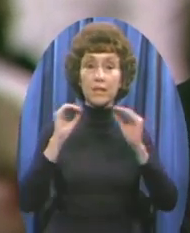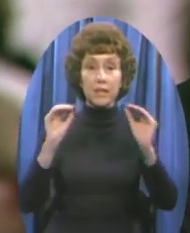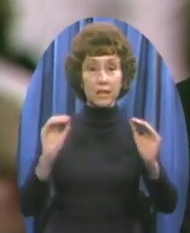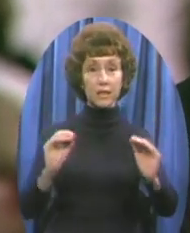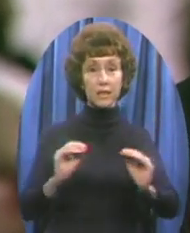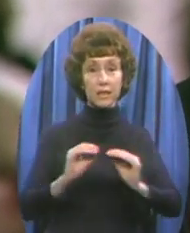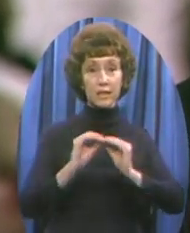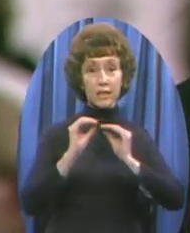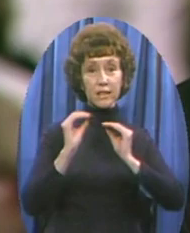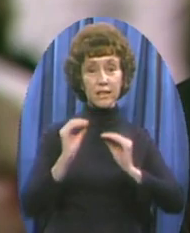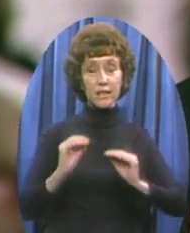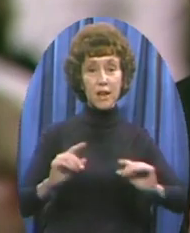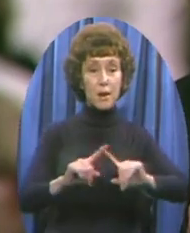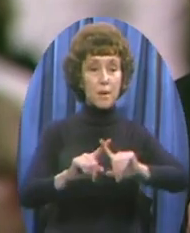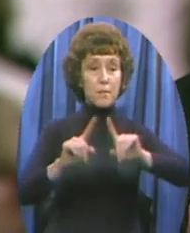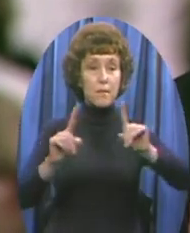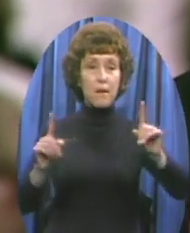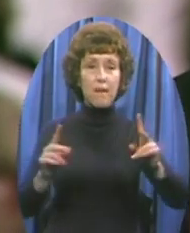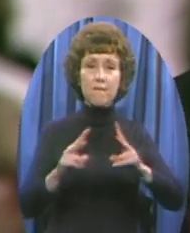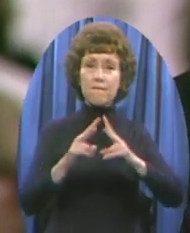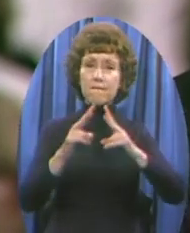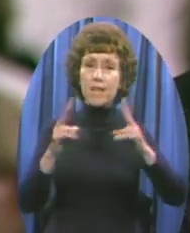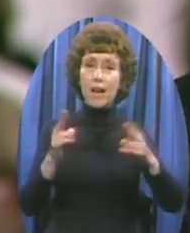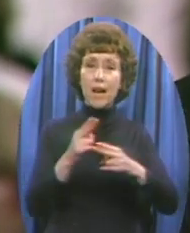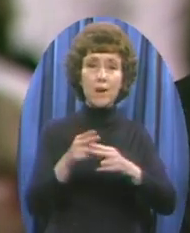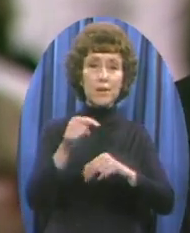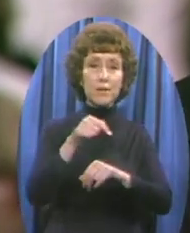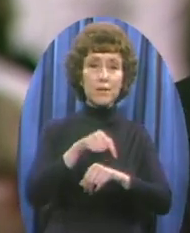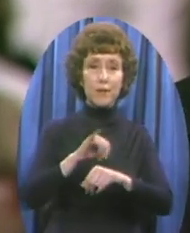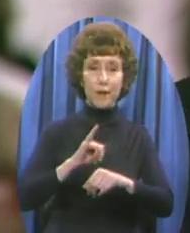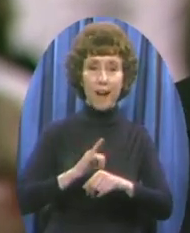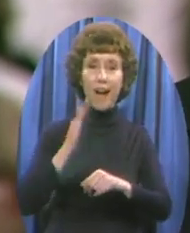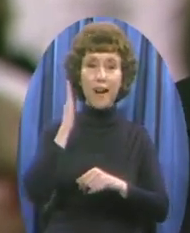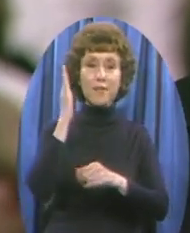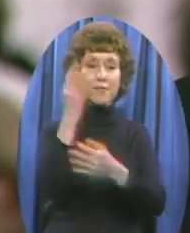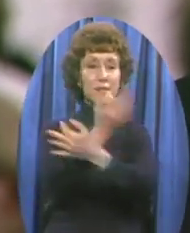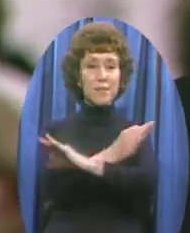but very soon I will be free,